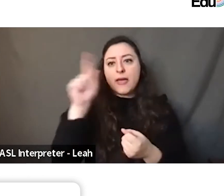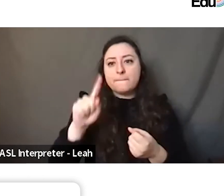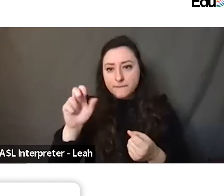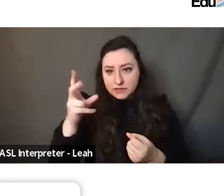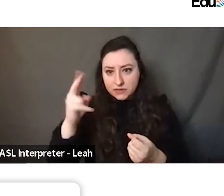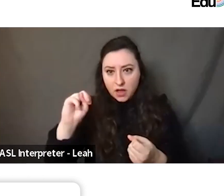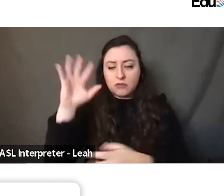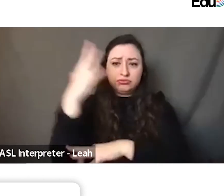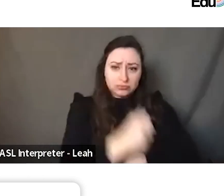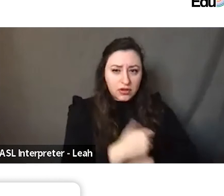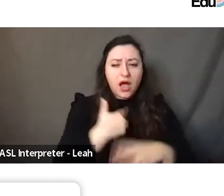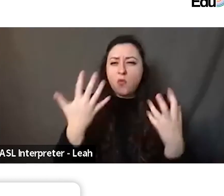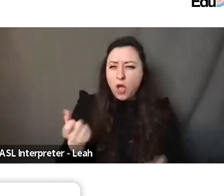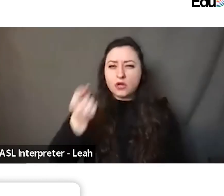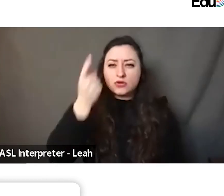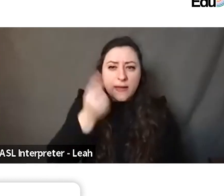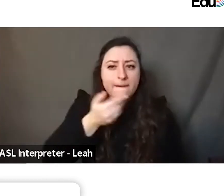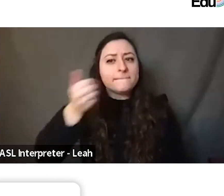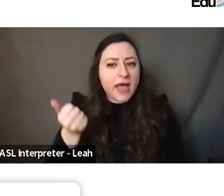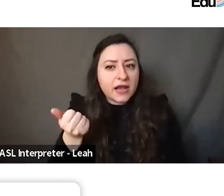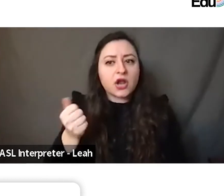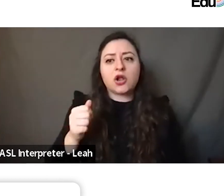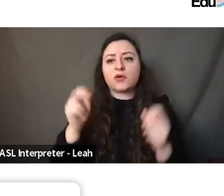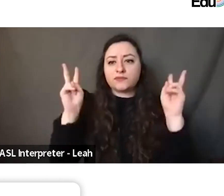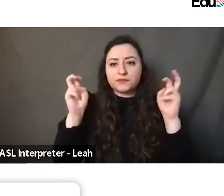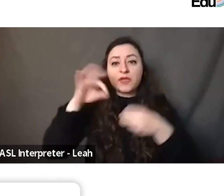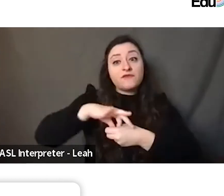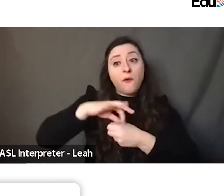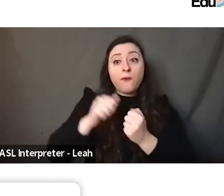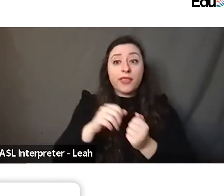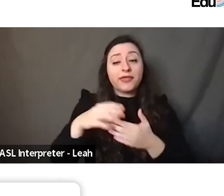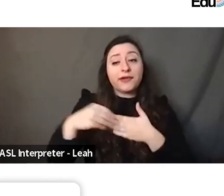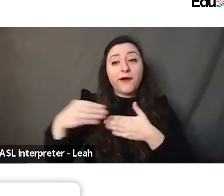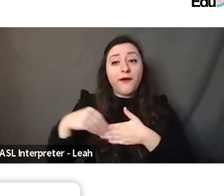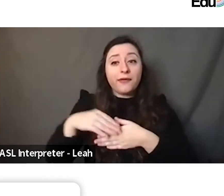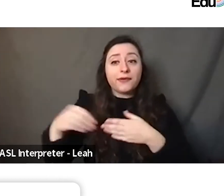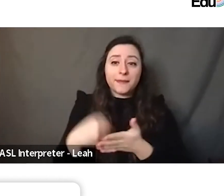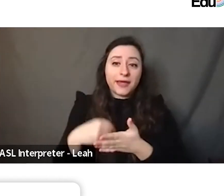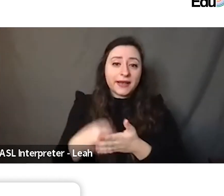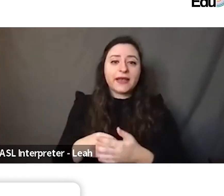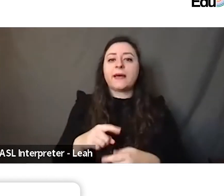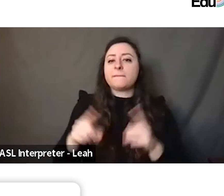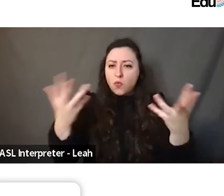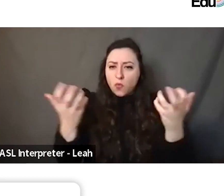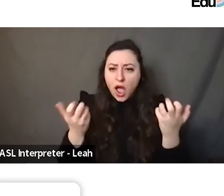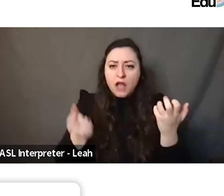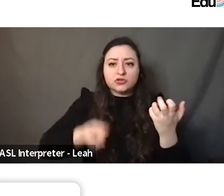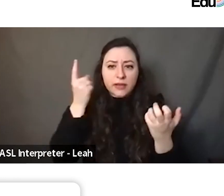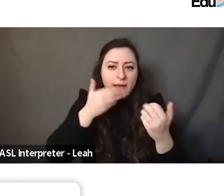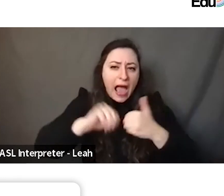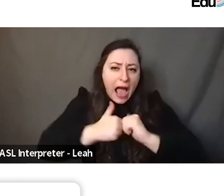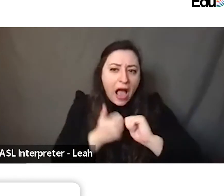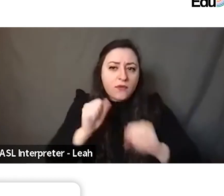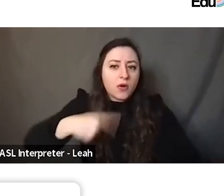are, aside from consumers voting with their dollars, as much of the sustainable fashion is sold to do. How can we know